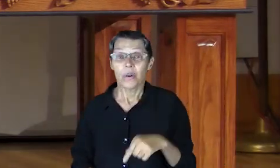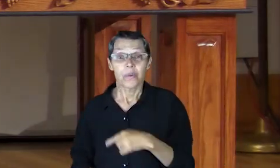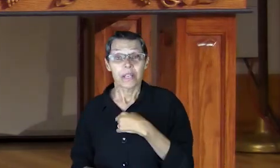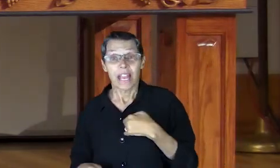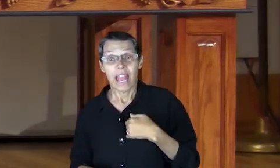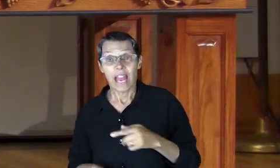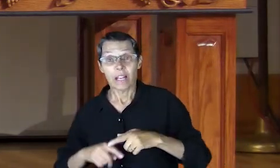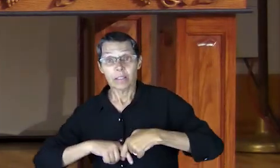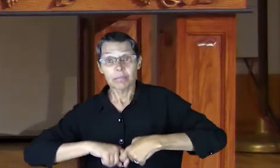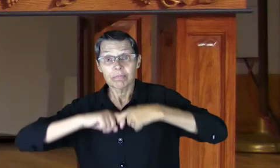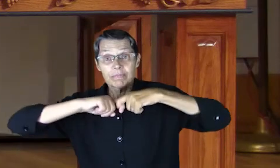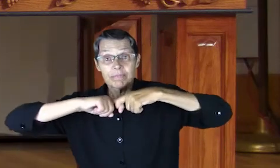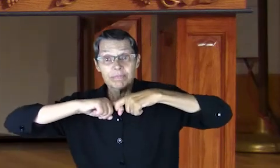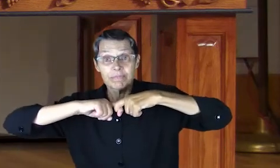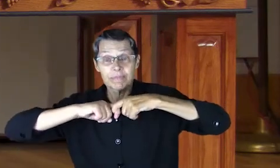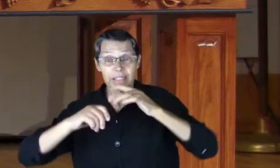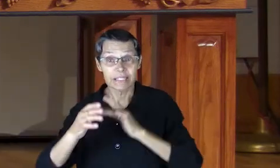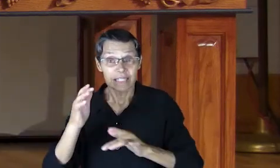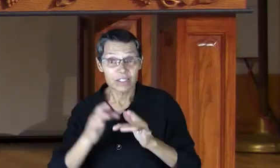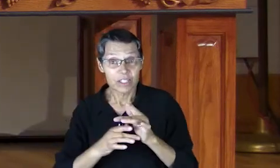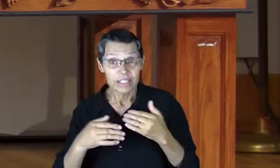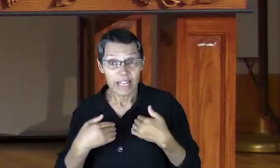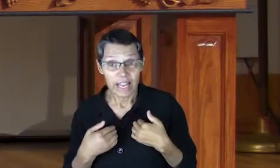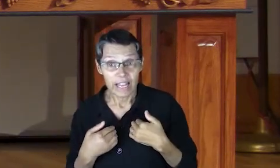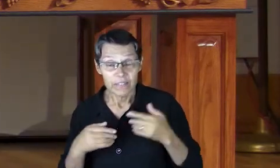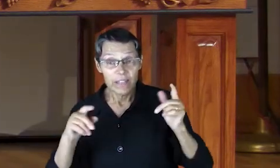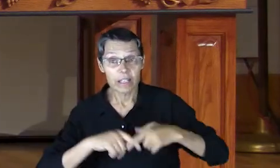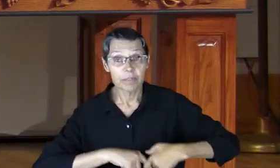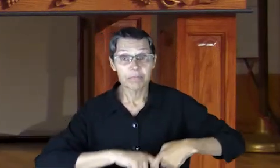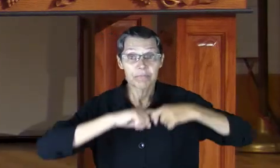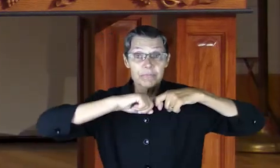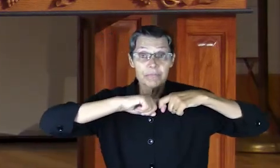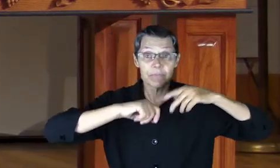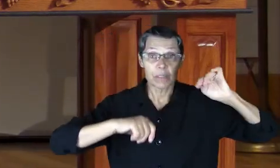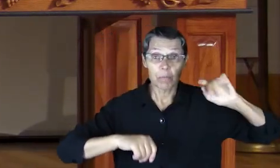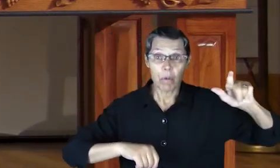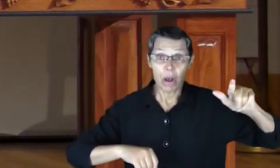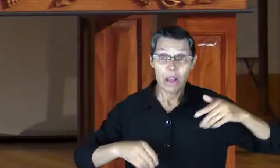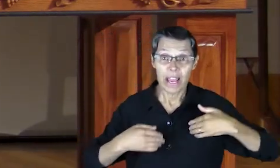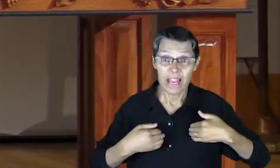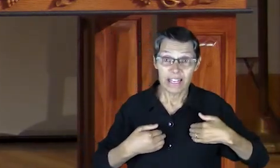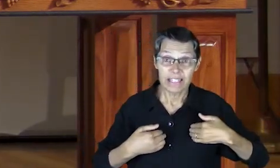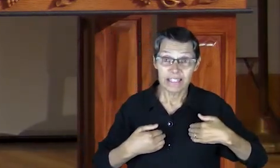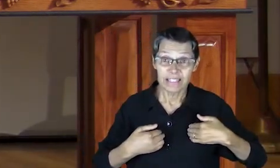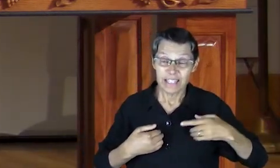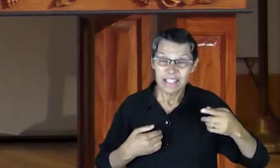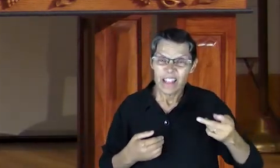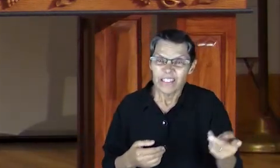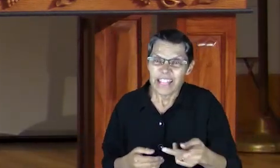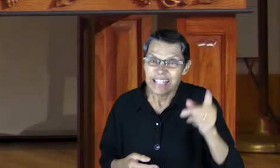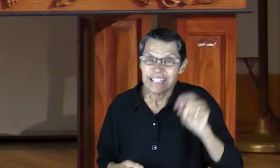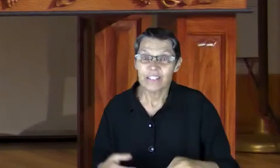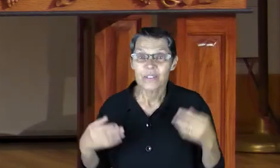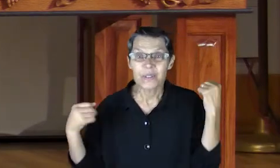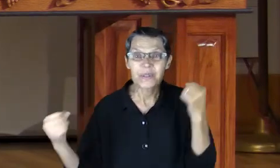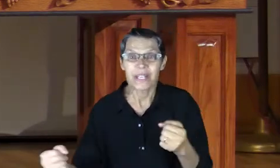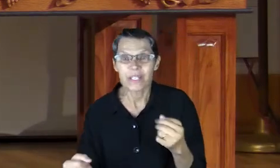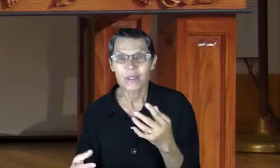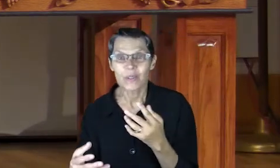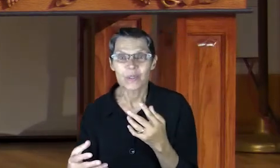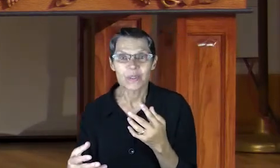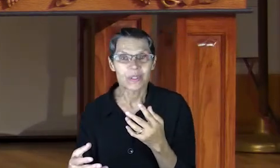Jesus had, that Paul had, that they needed that consolation, they needed that strength, they needed that courage to take the risk